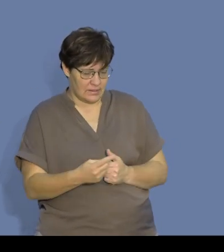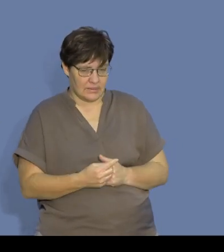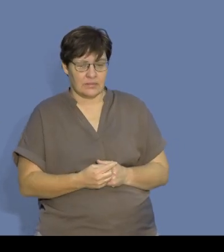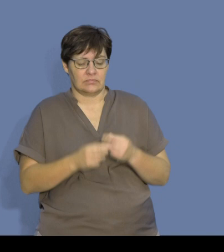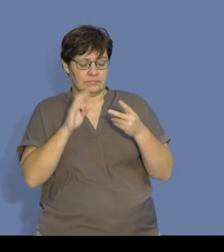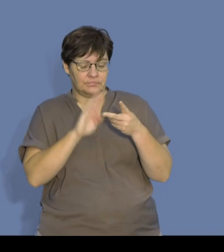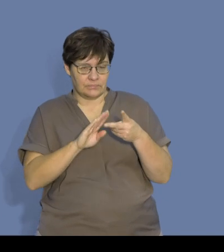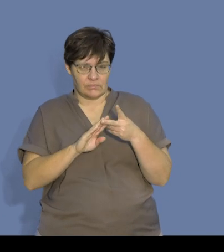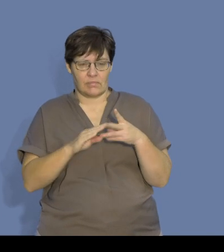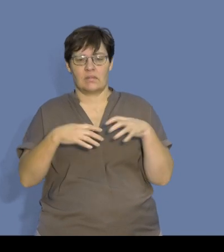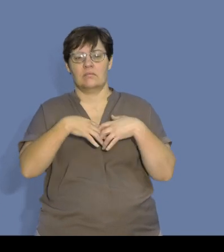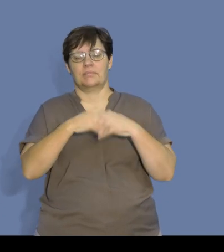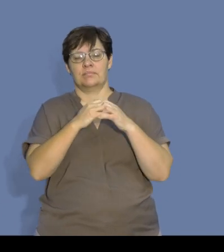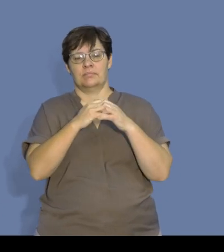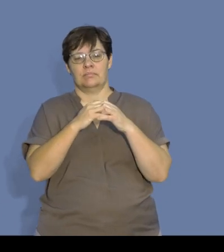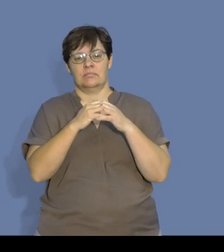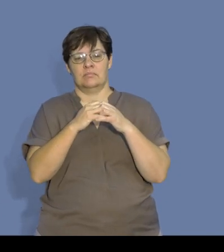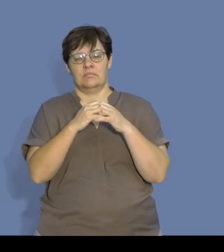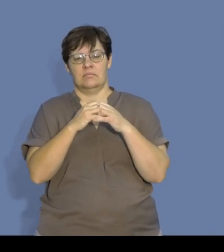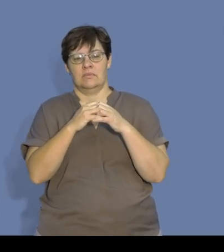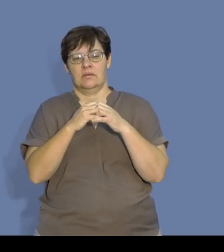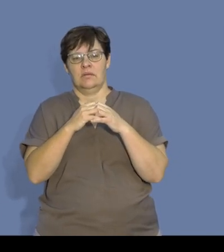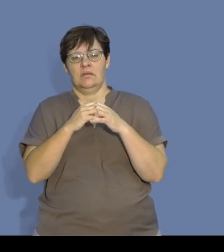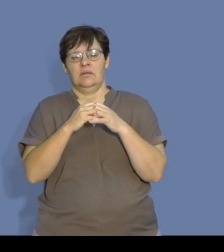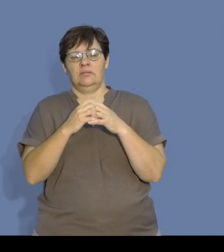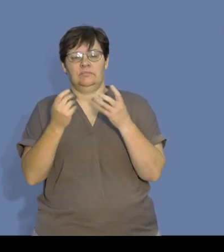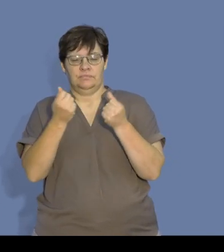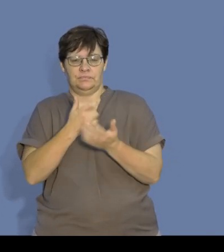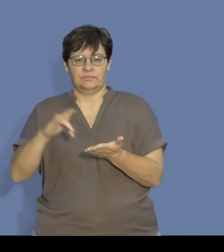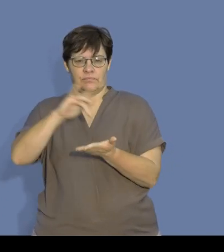the statement of